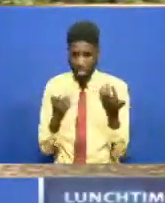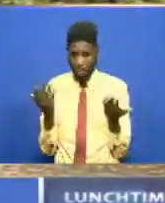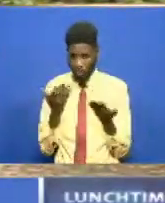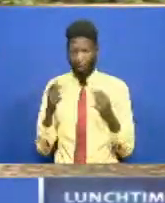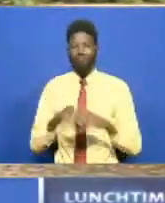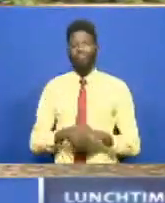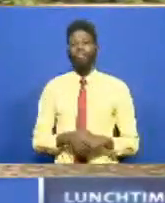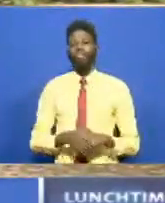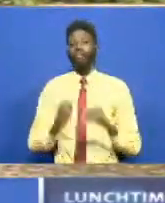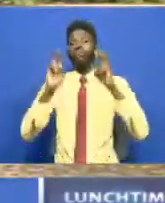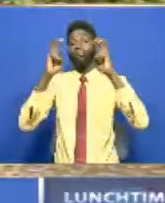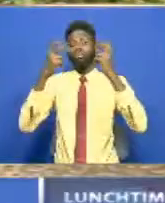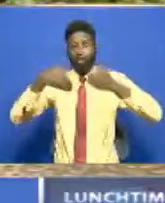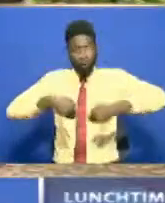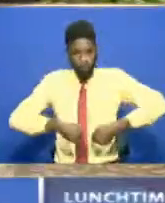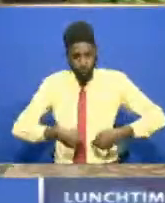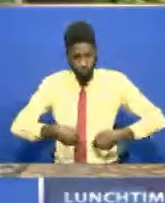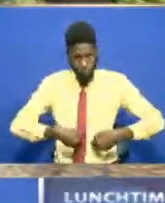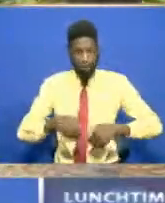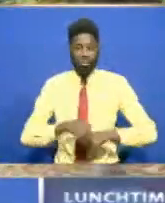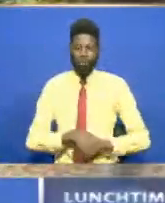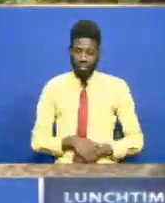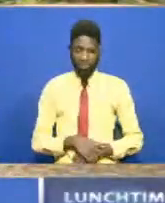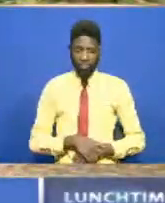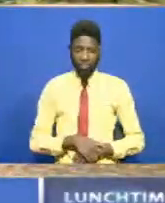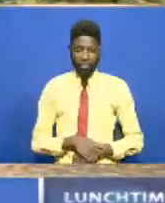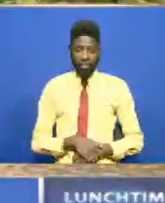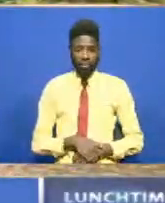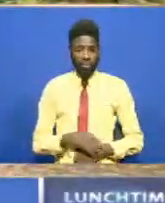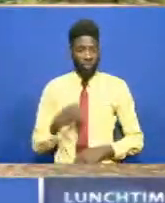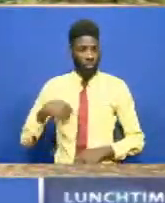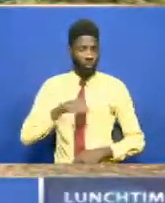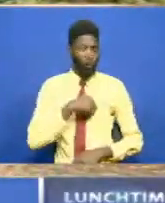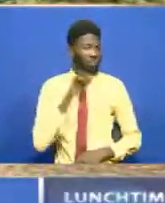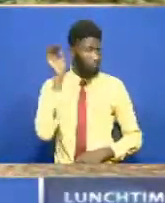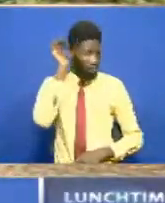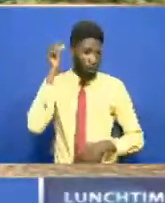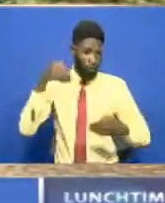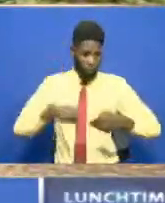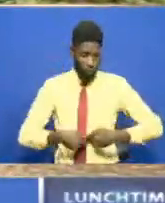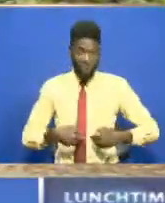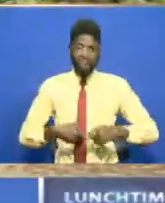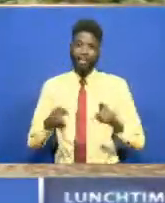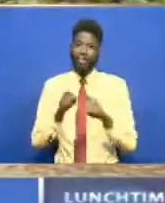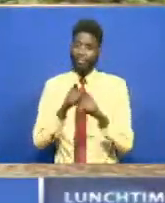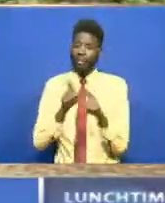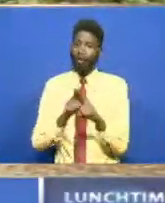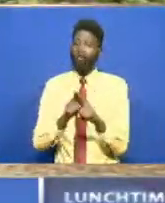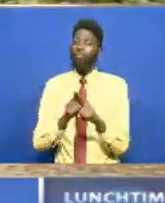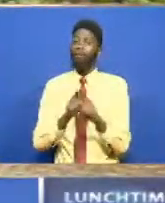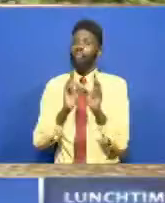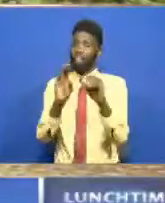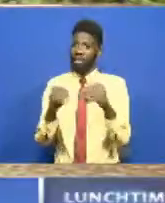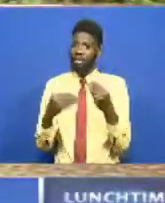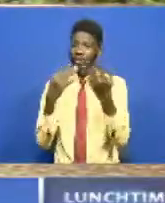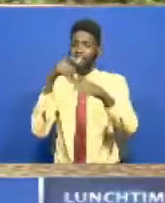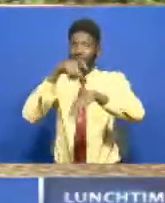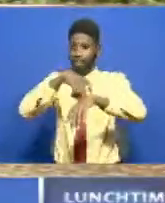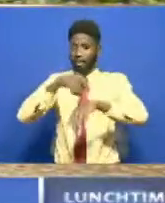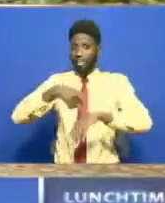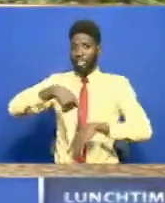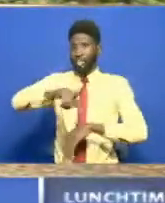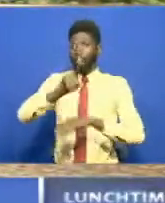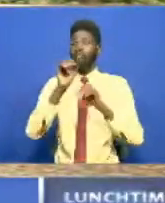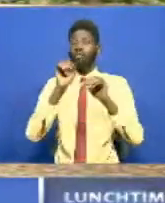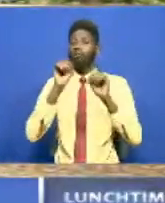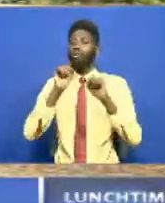youth. Getting the information that they have been given some kind of period to really not